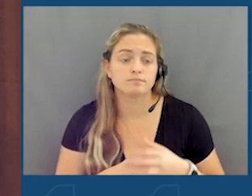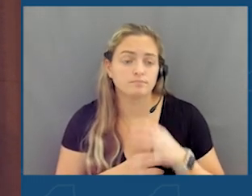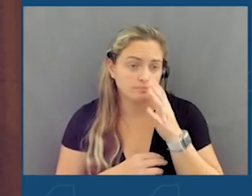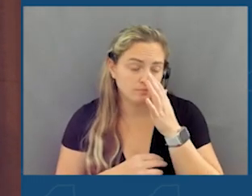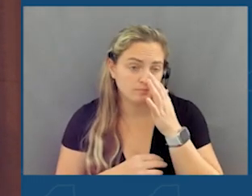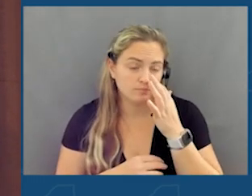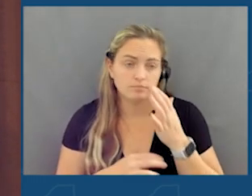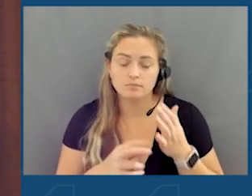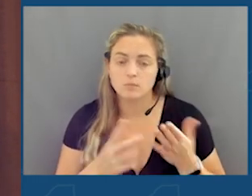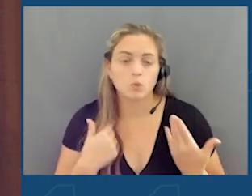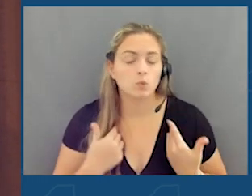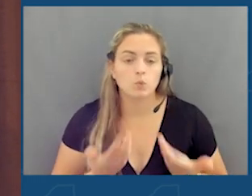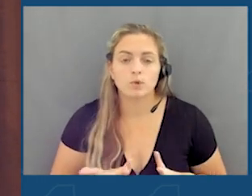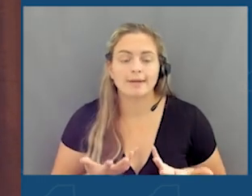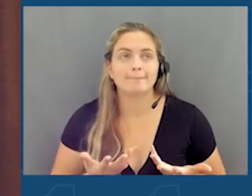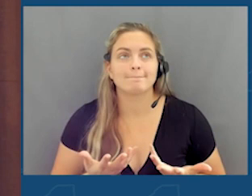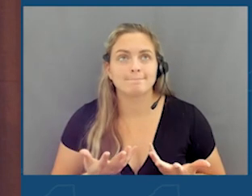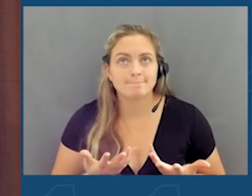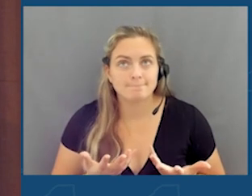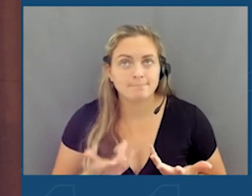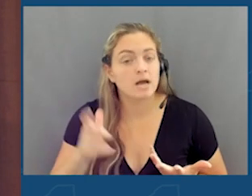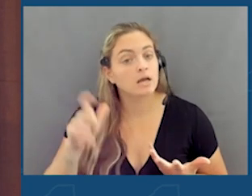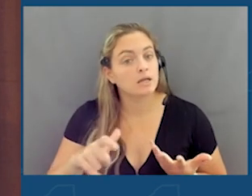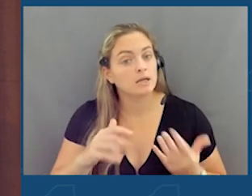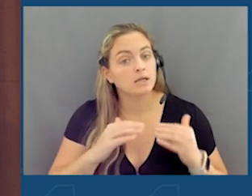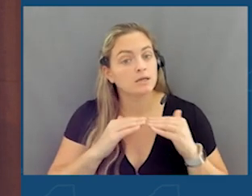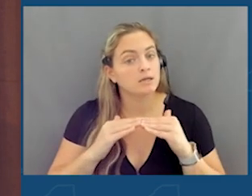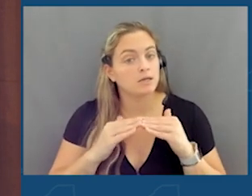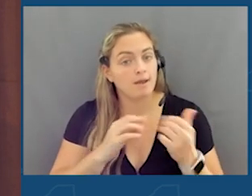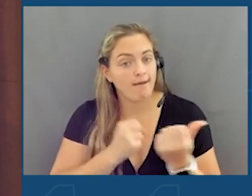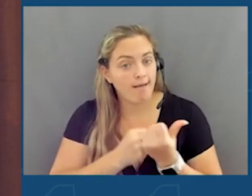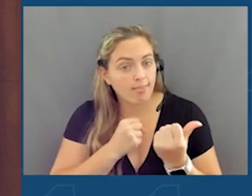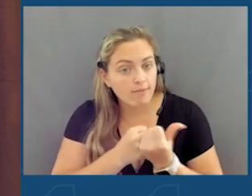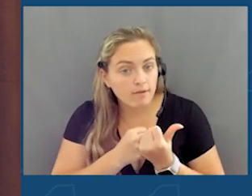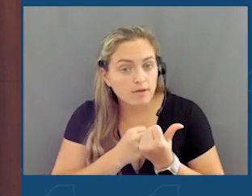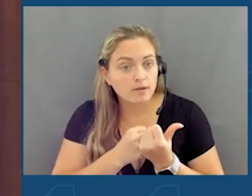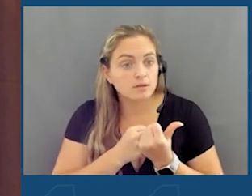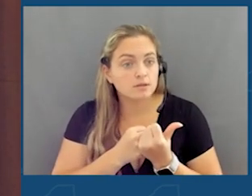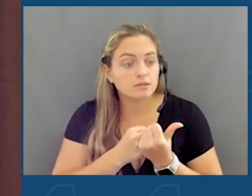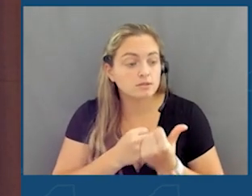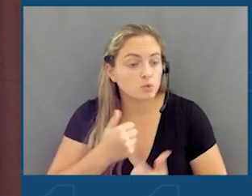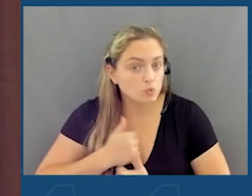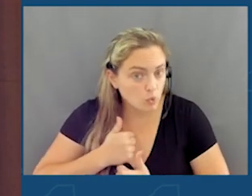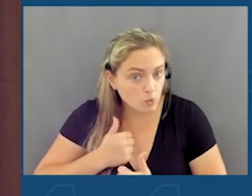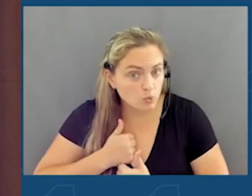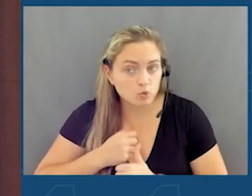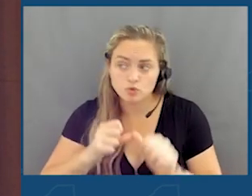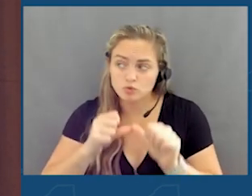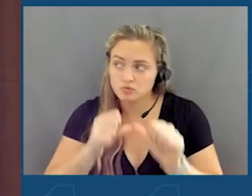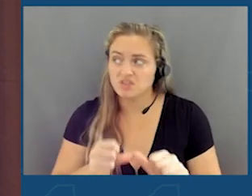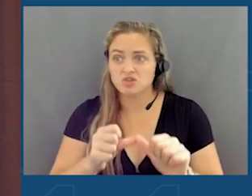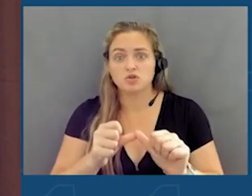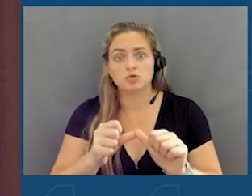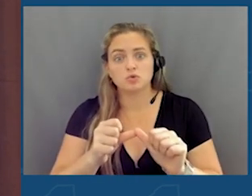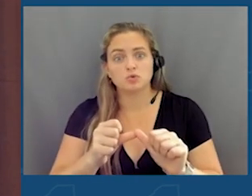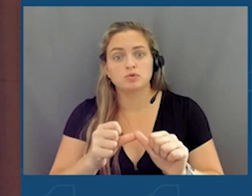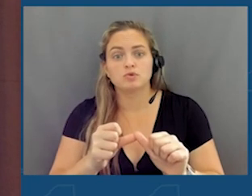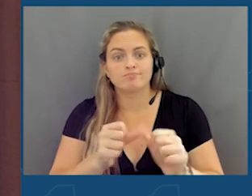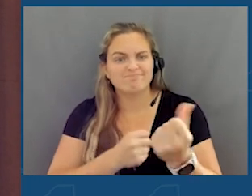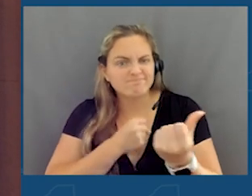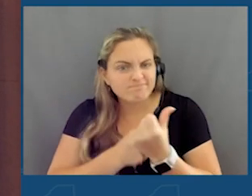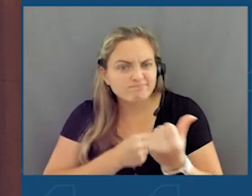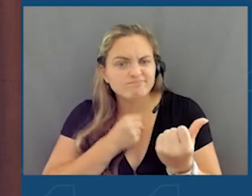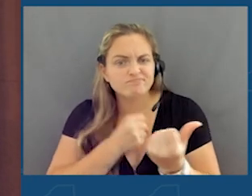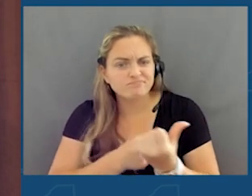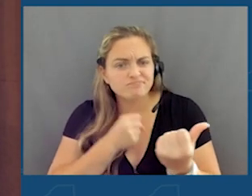And what I need are allies. I need other soldiers to march forward in pursuit of this, because